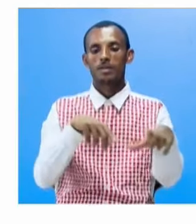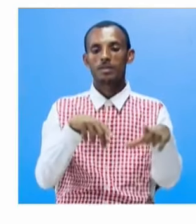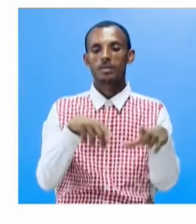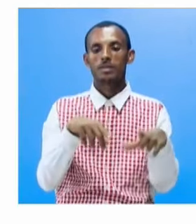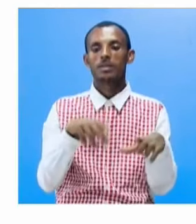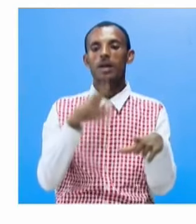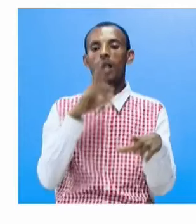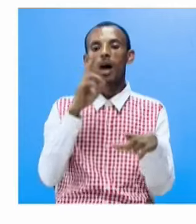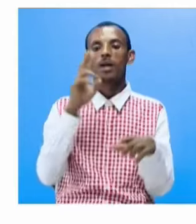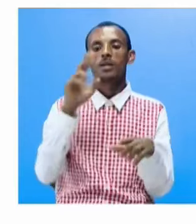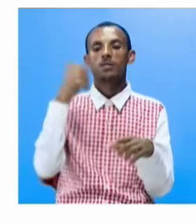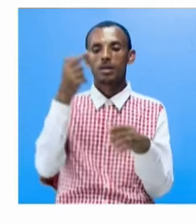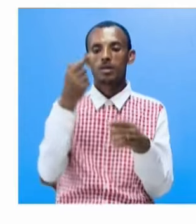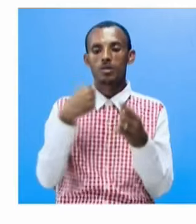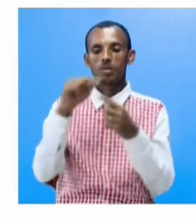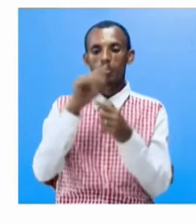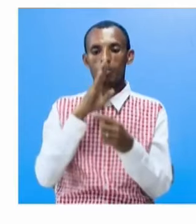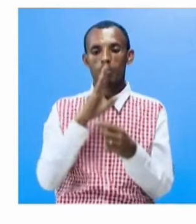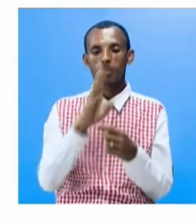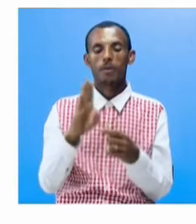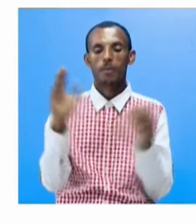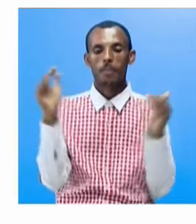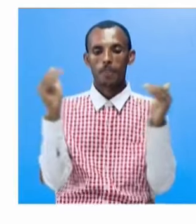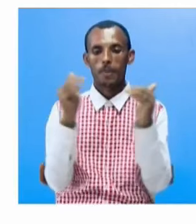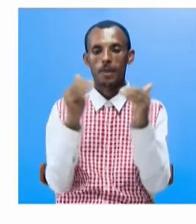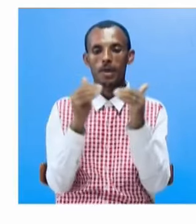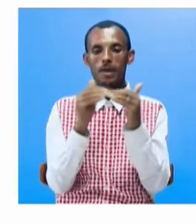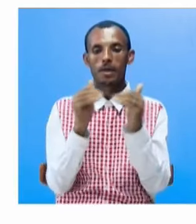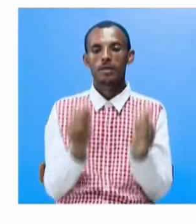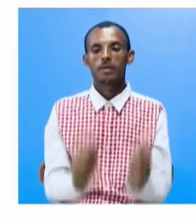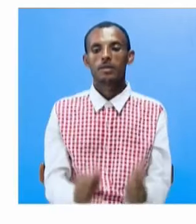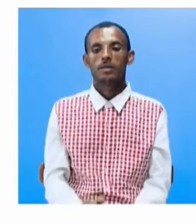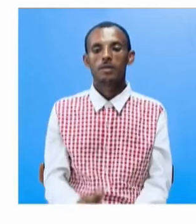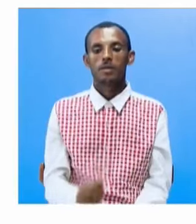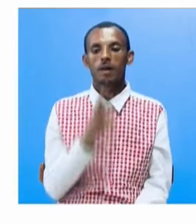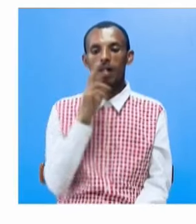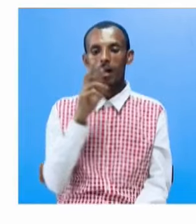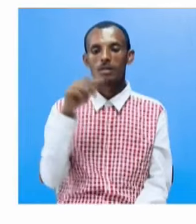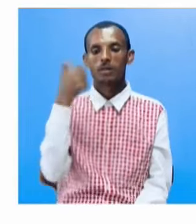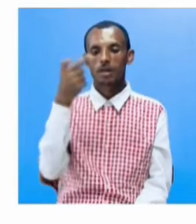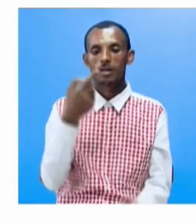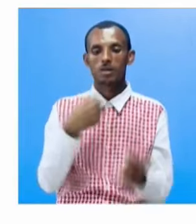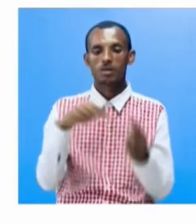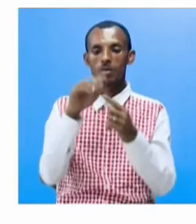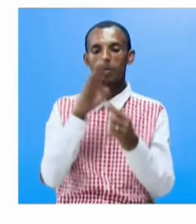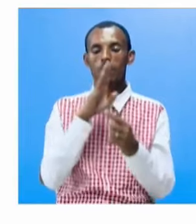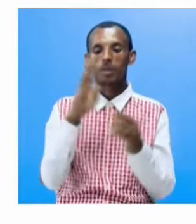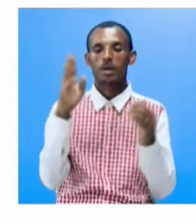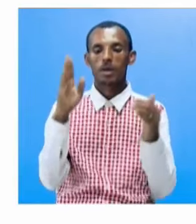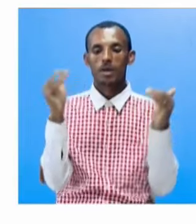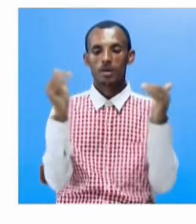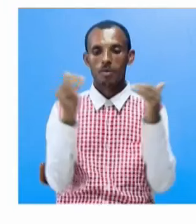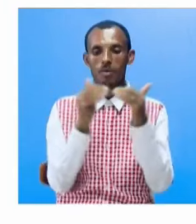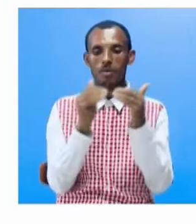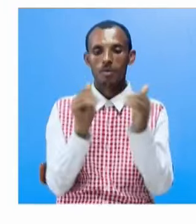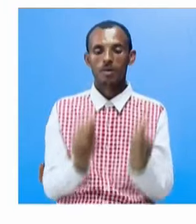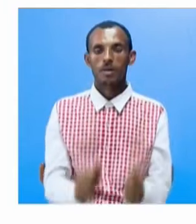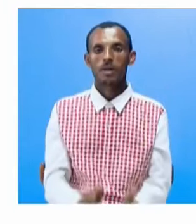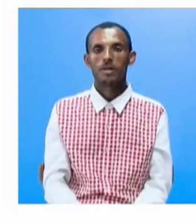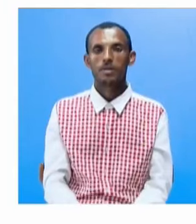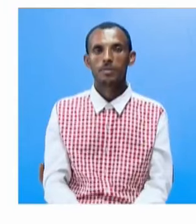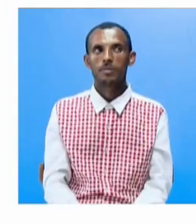are said to be congruent